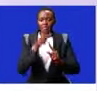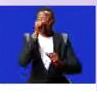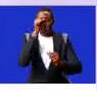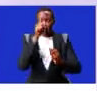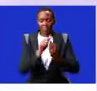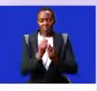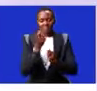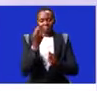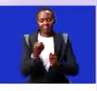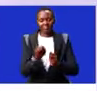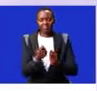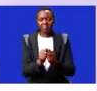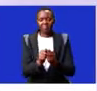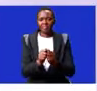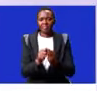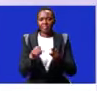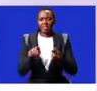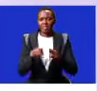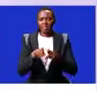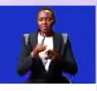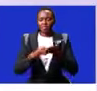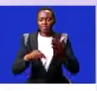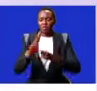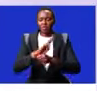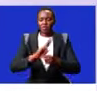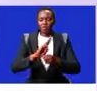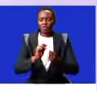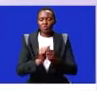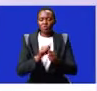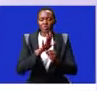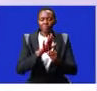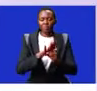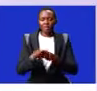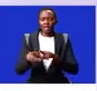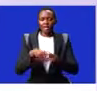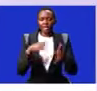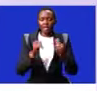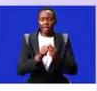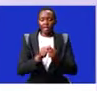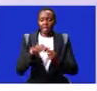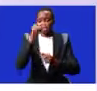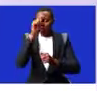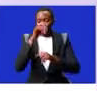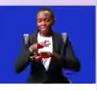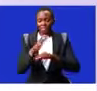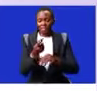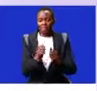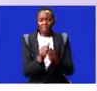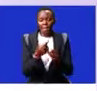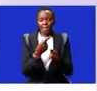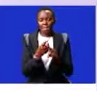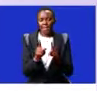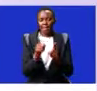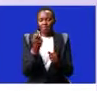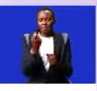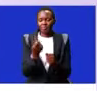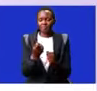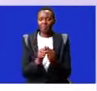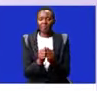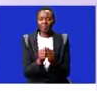government tin, to mwatiyo godo ng'eny. Iyudo kaka sani government nooro pesa, to ooro pesa moro